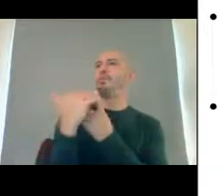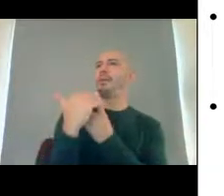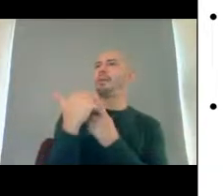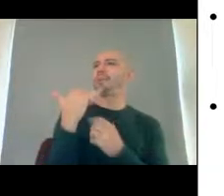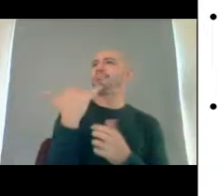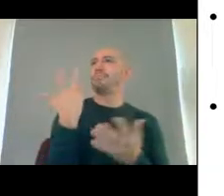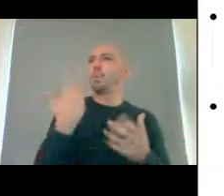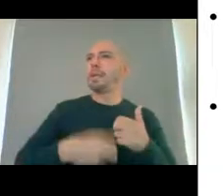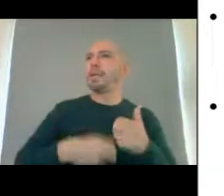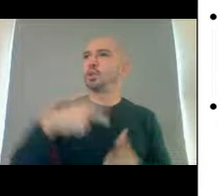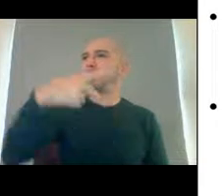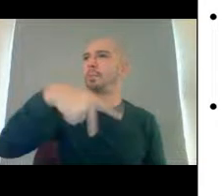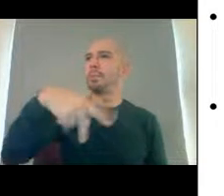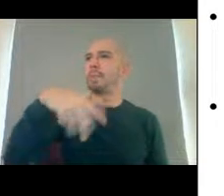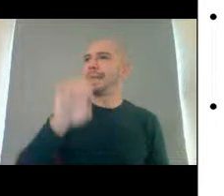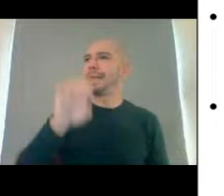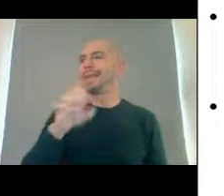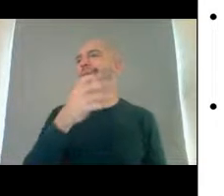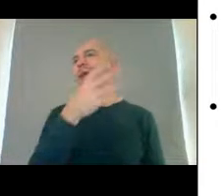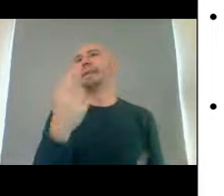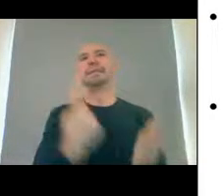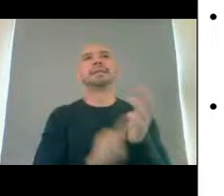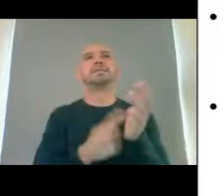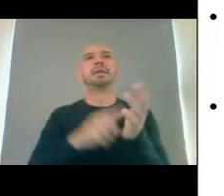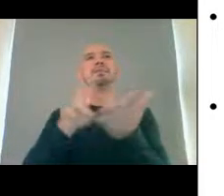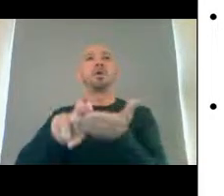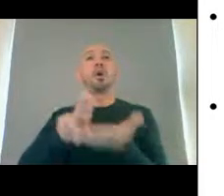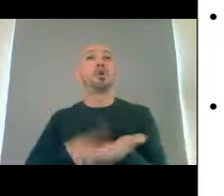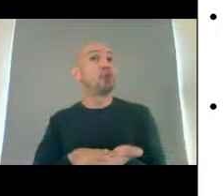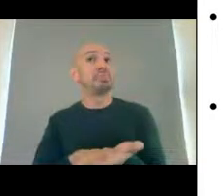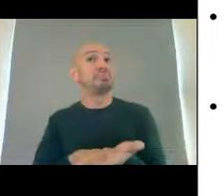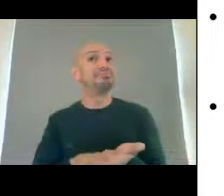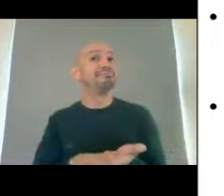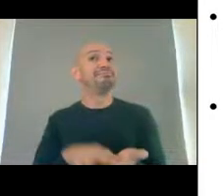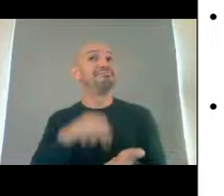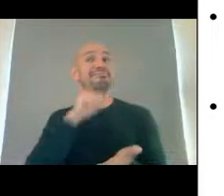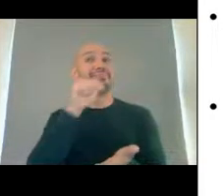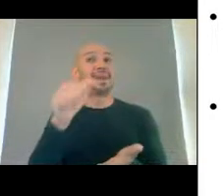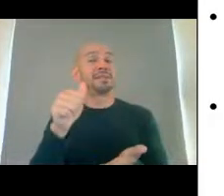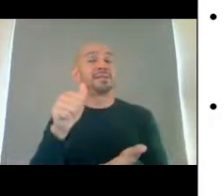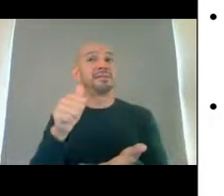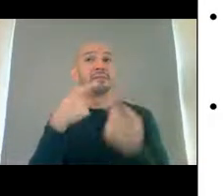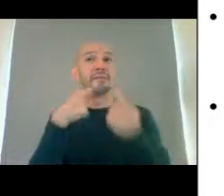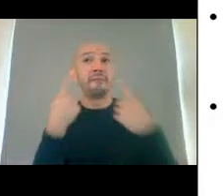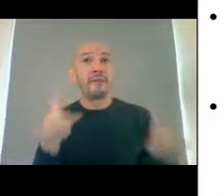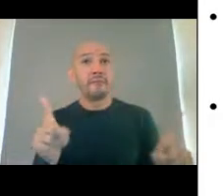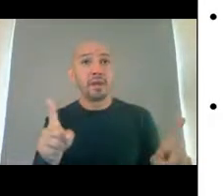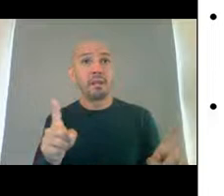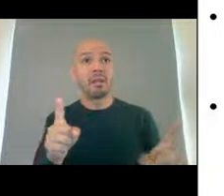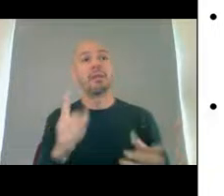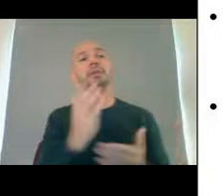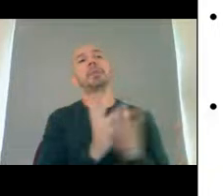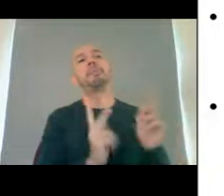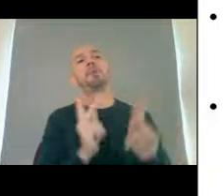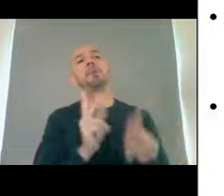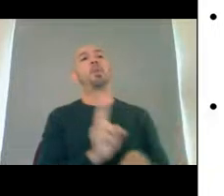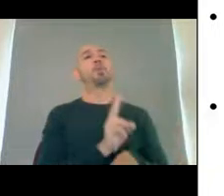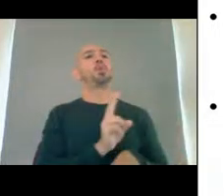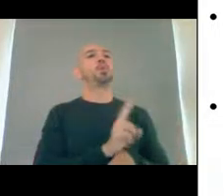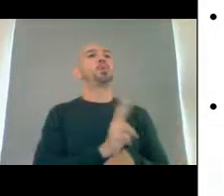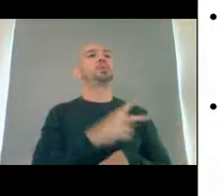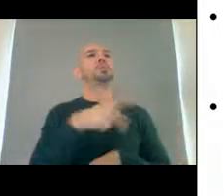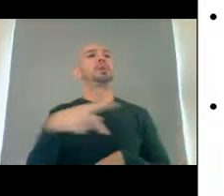of dbes and sometimes the contracts not being fulfilled um and you know people using them to get their contracts